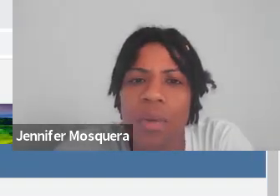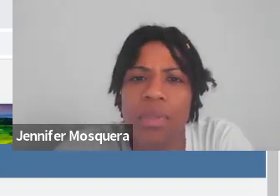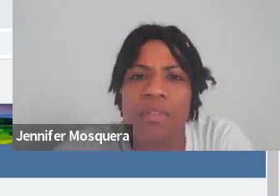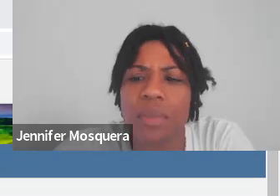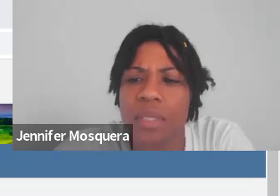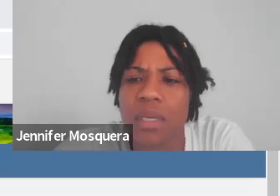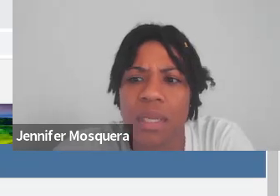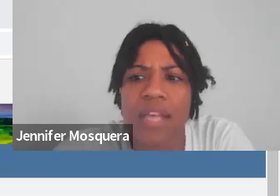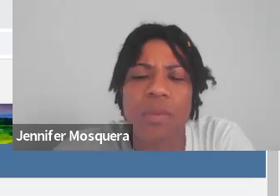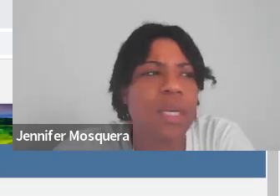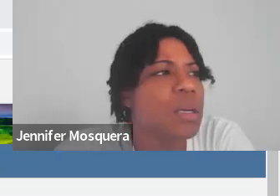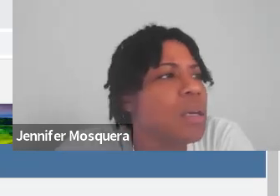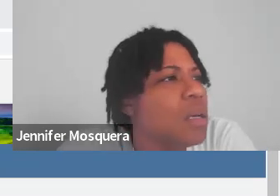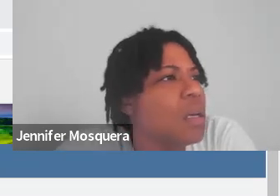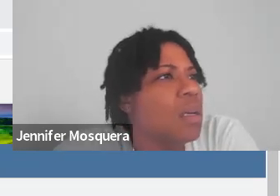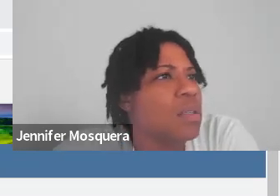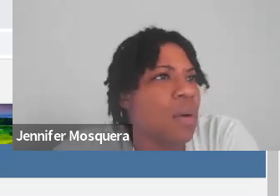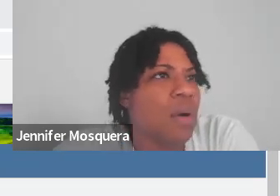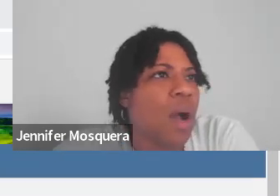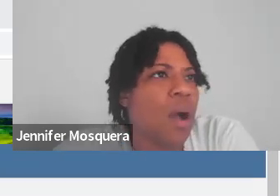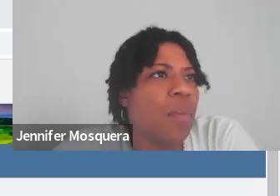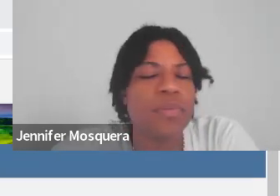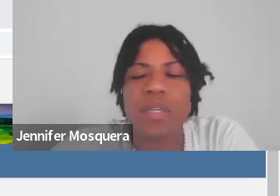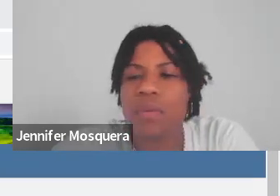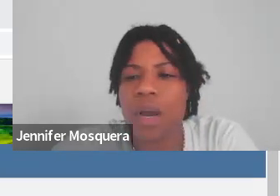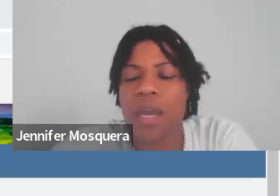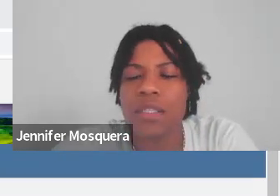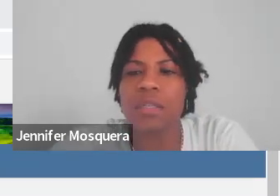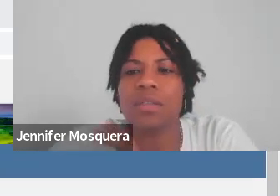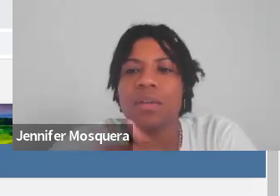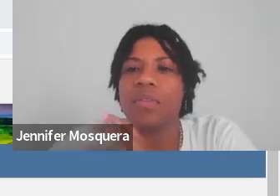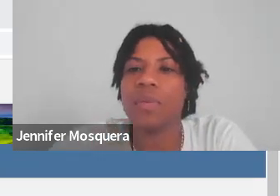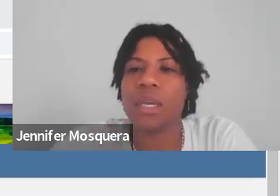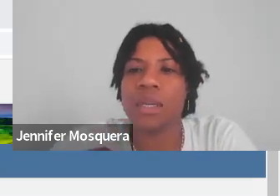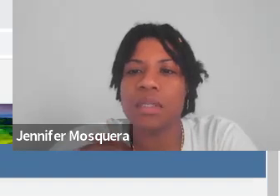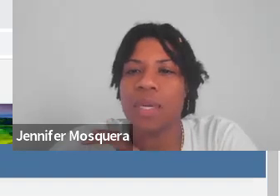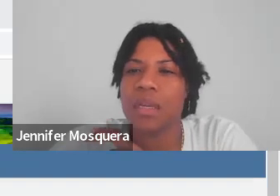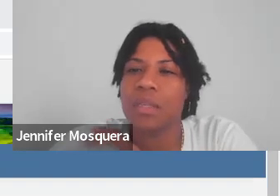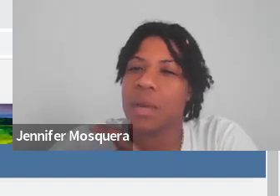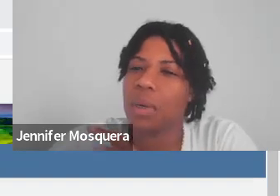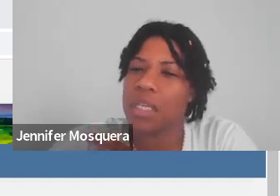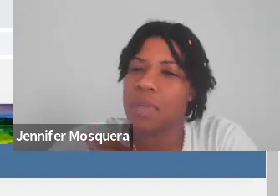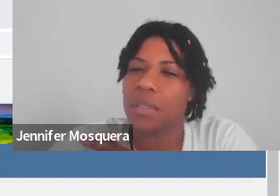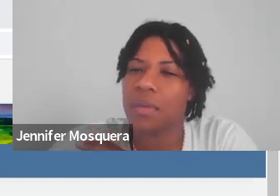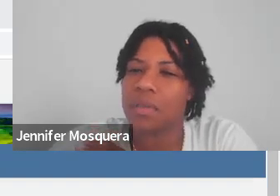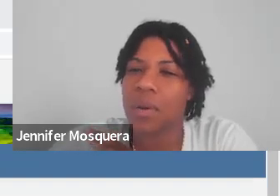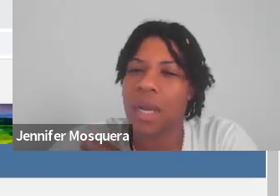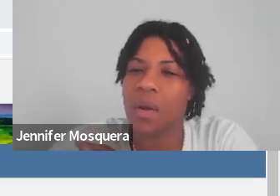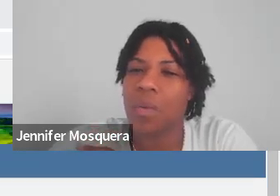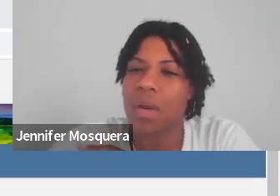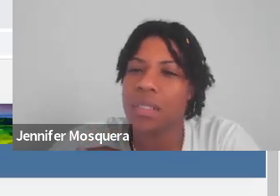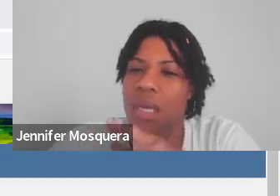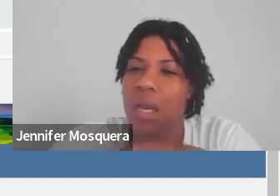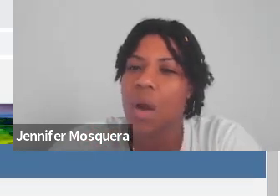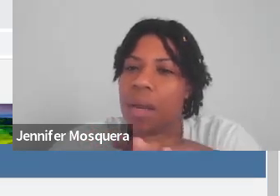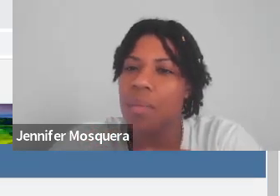deployed. I believe it was like last week. So the reason why I didn't start from the beginning is because the network has been a little slow and I